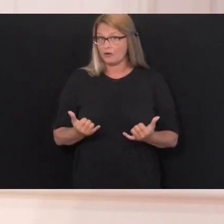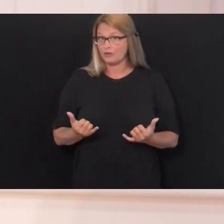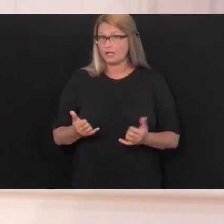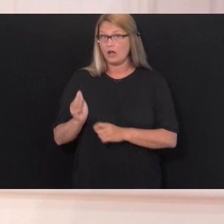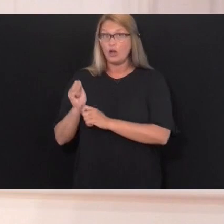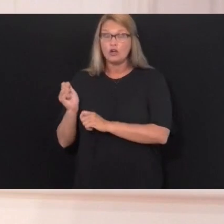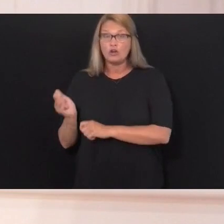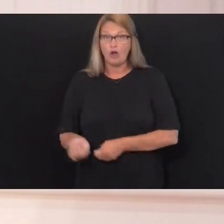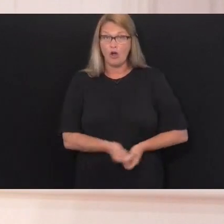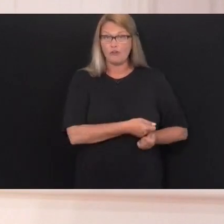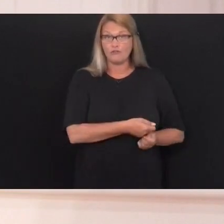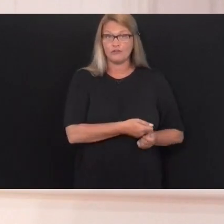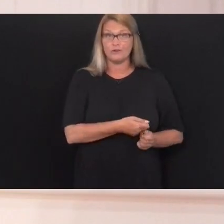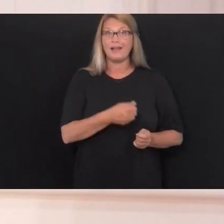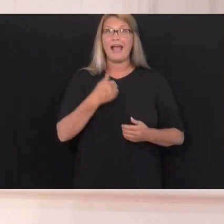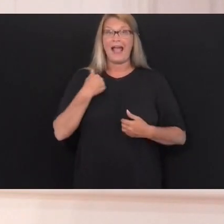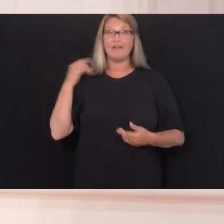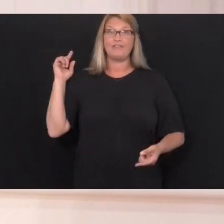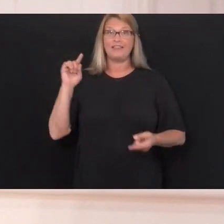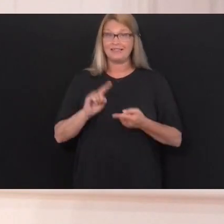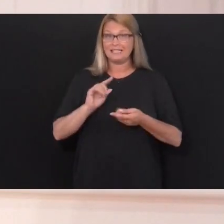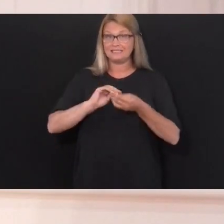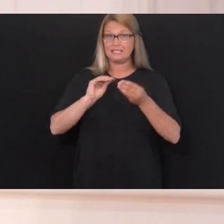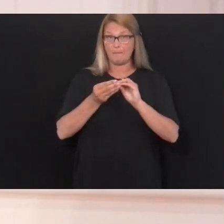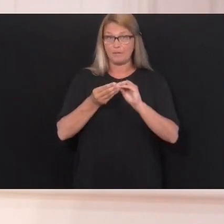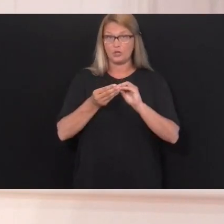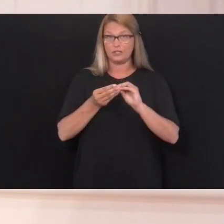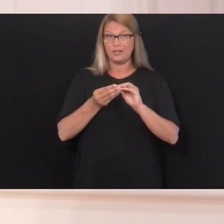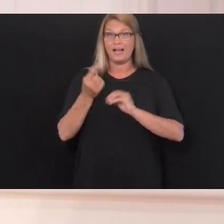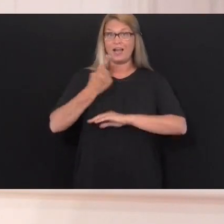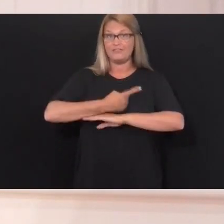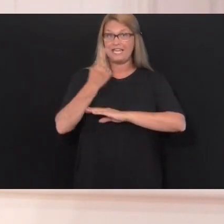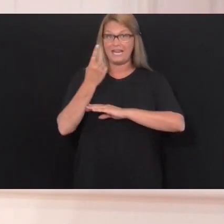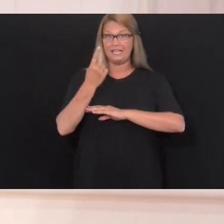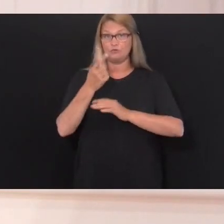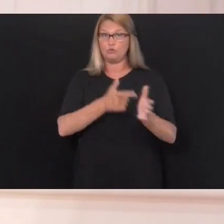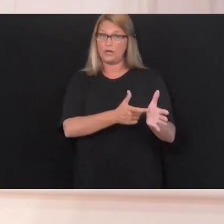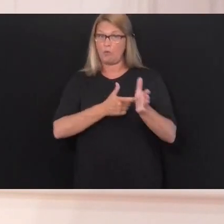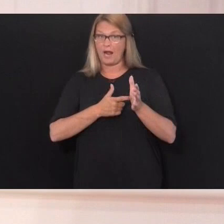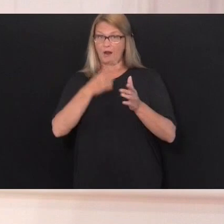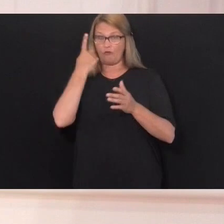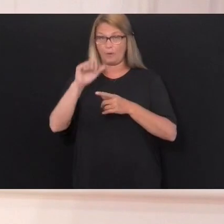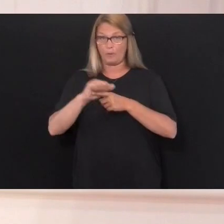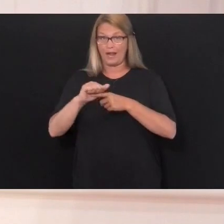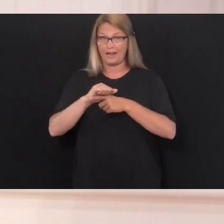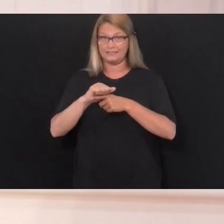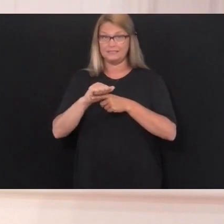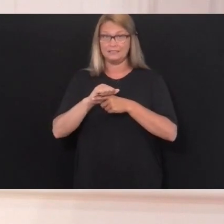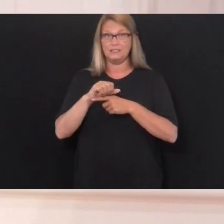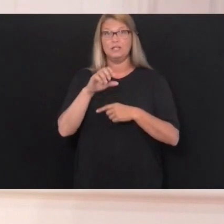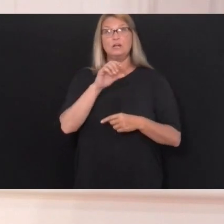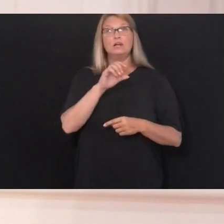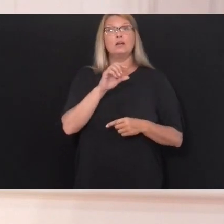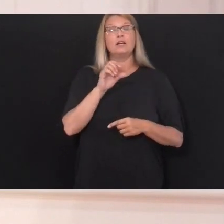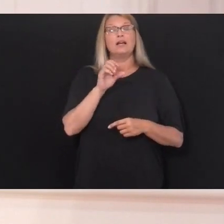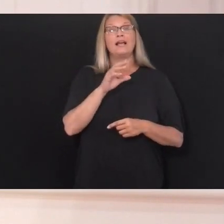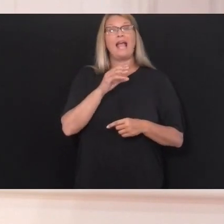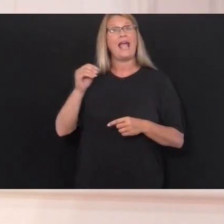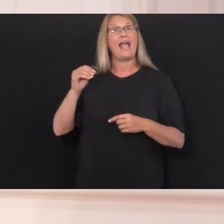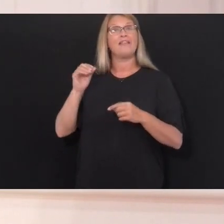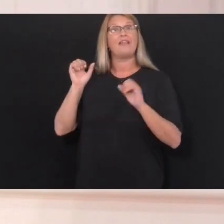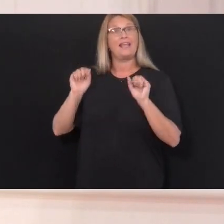really, really, really important, and so I really appreciate them. We've only heard from 143 cities and